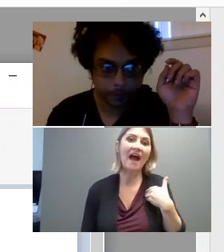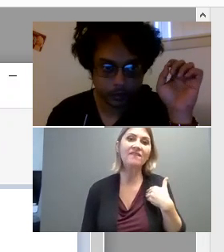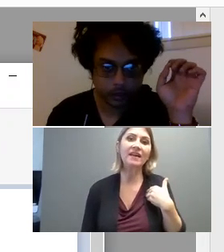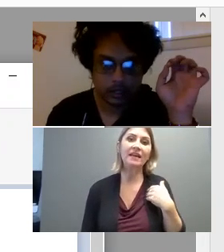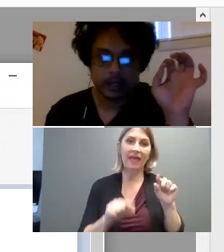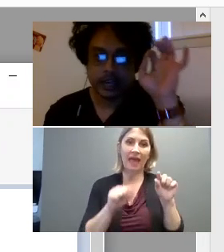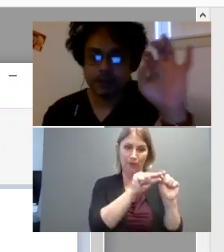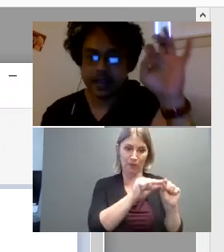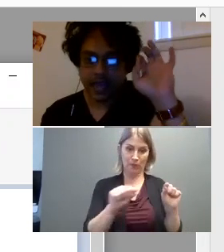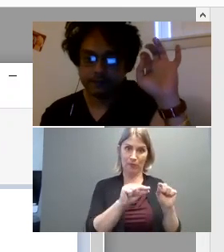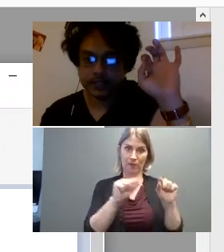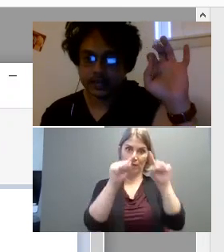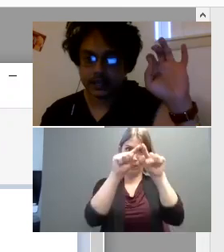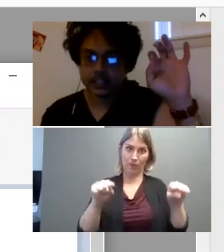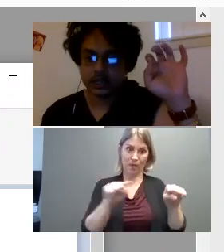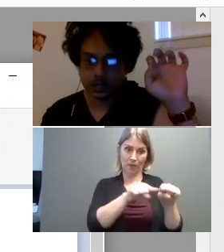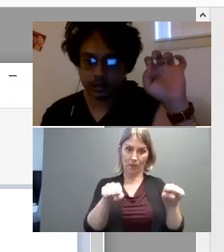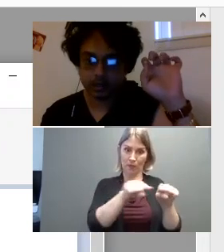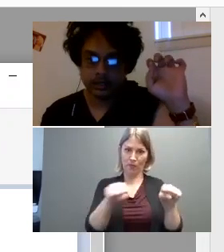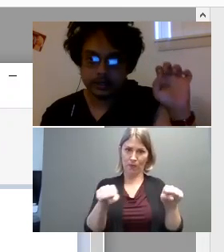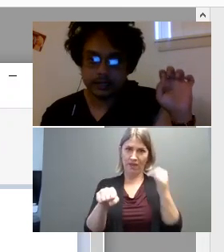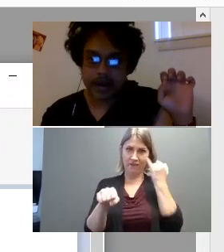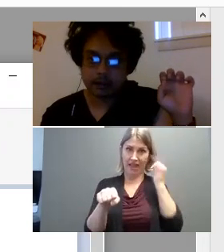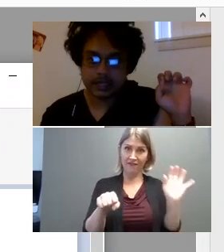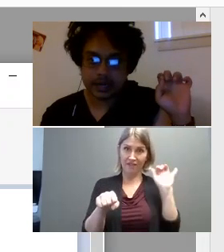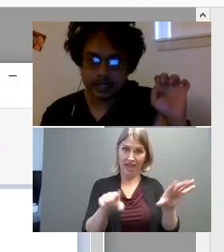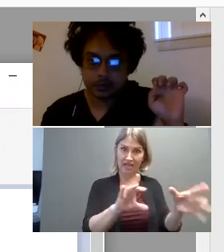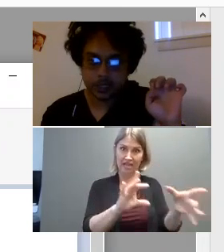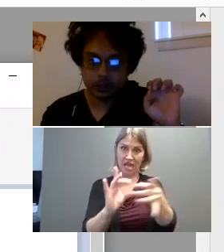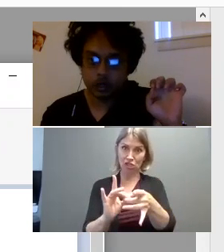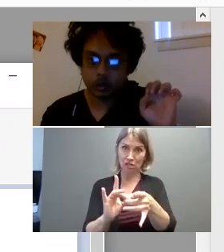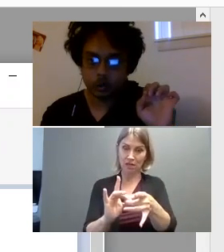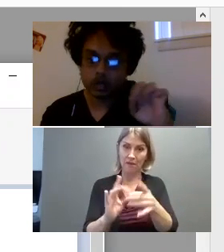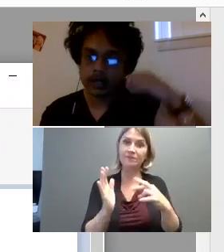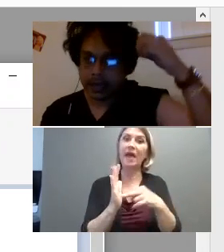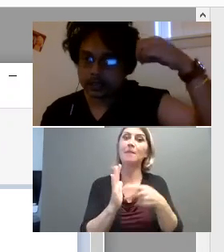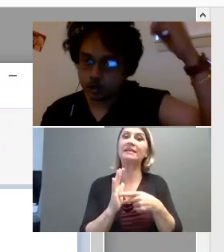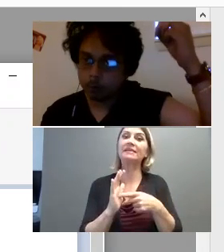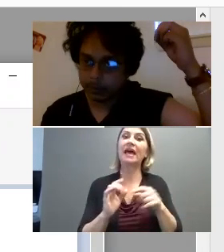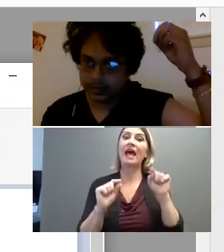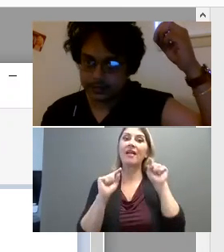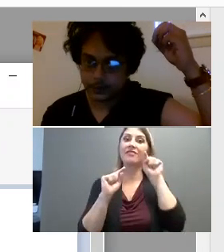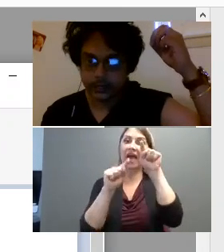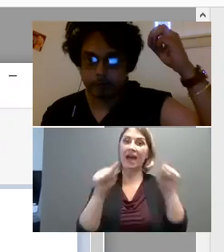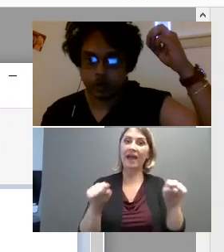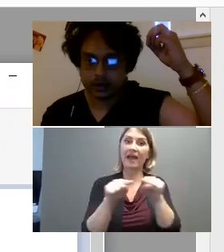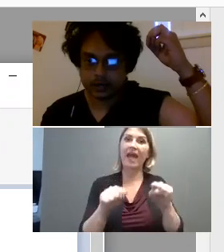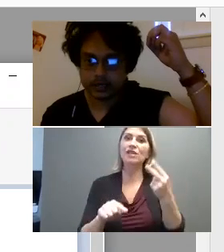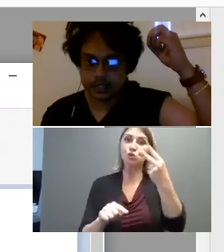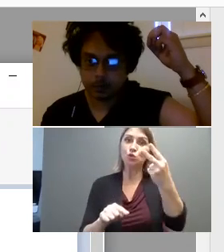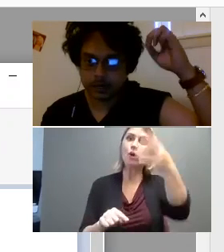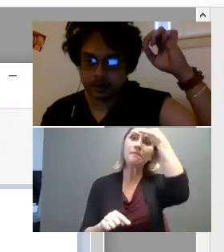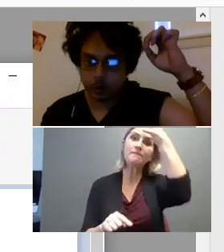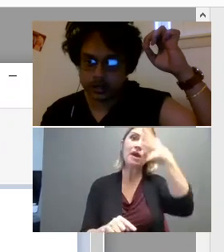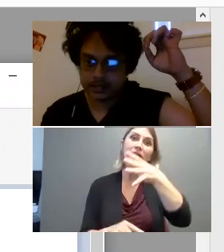here. If I have this connection here, then that means that this particular node has two parents, right? One